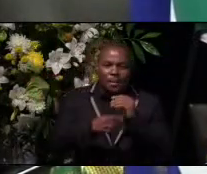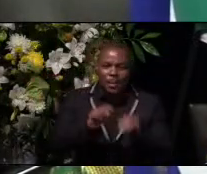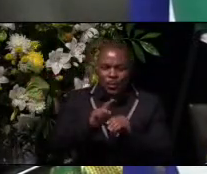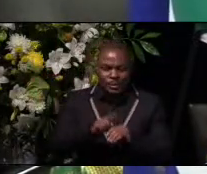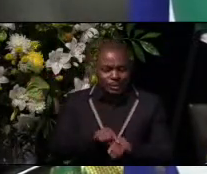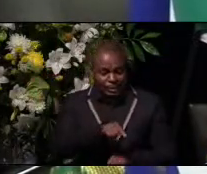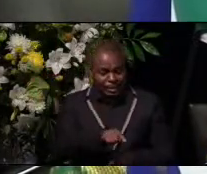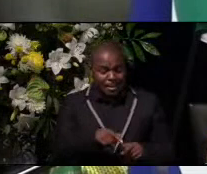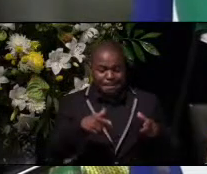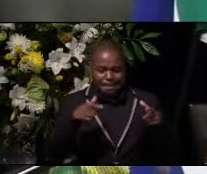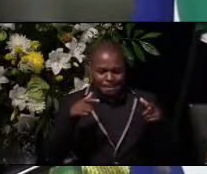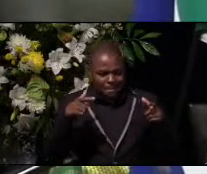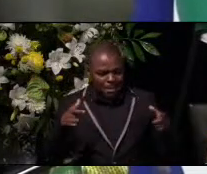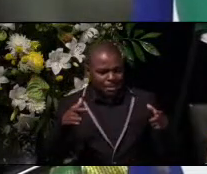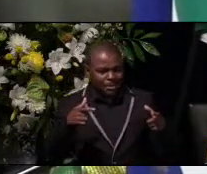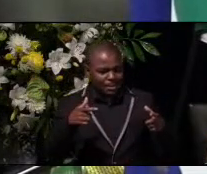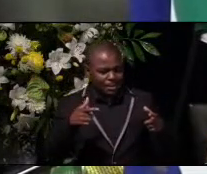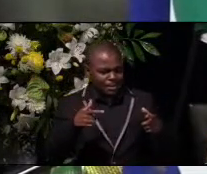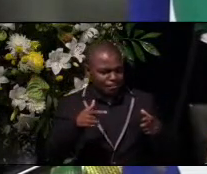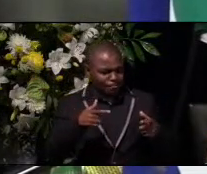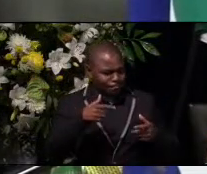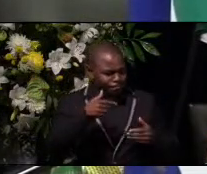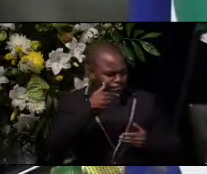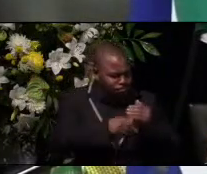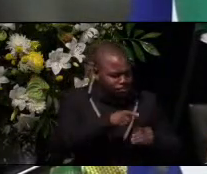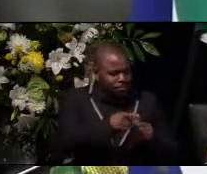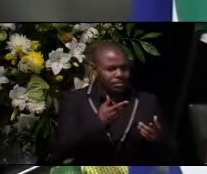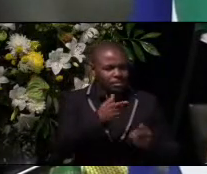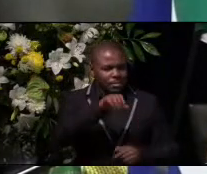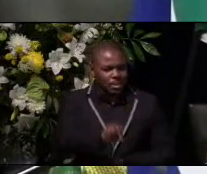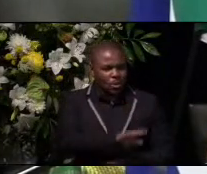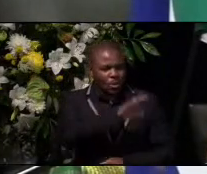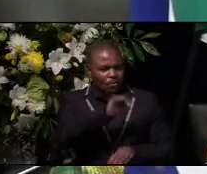experiment of South African democracy